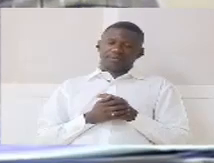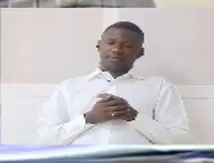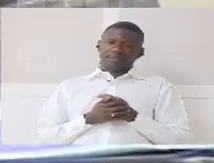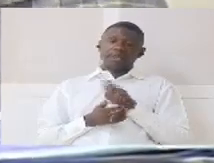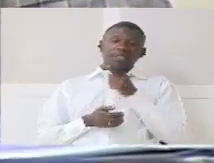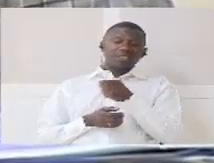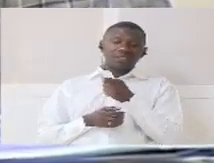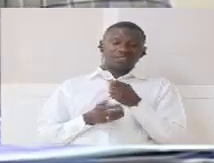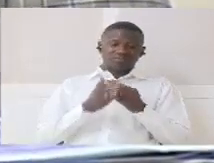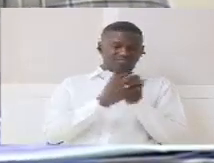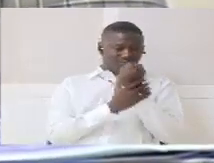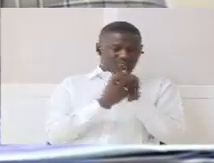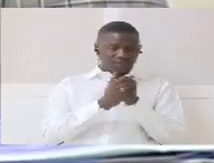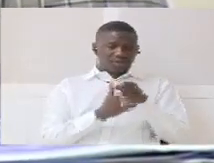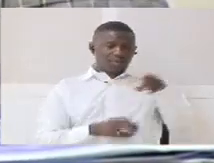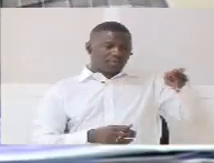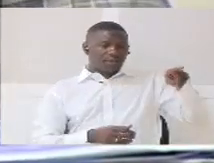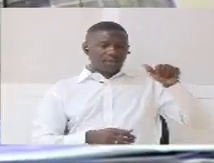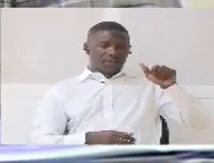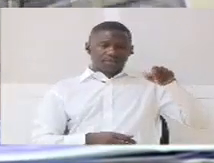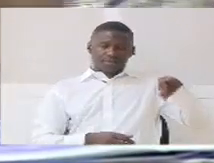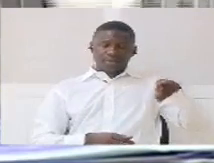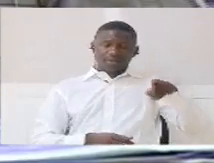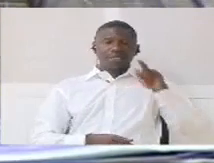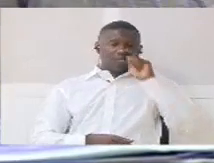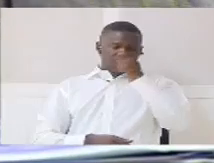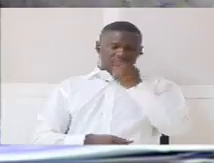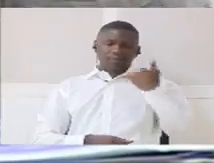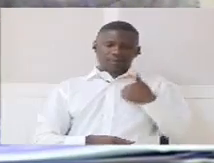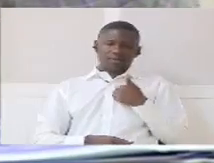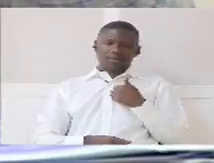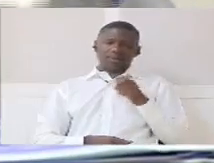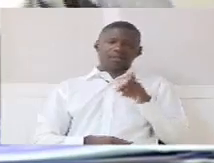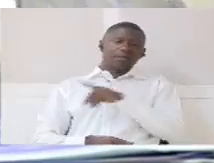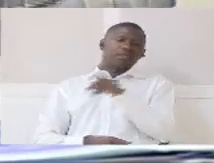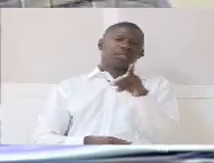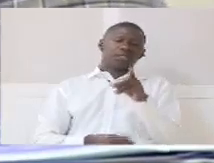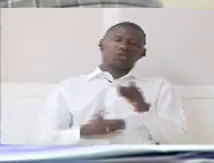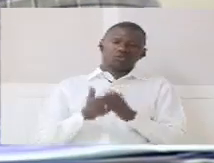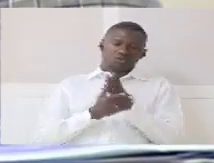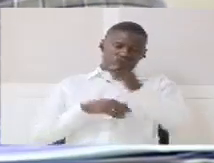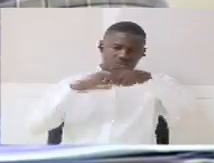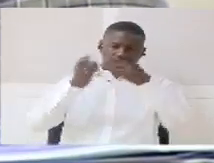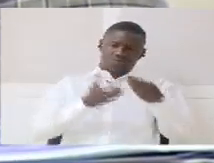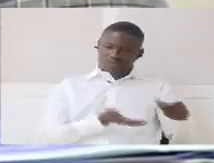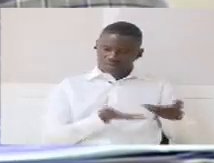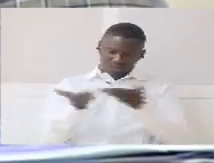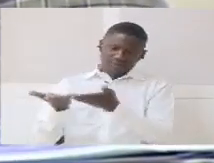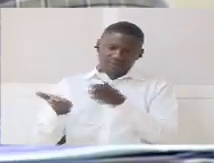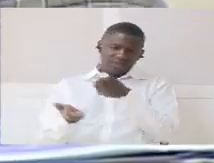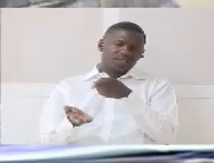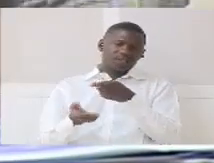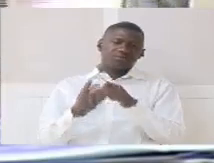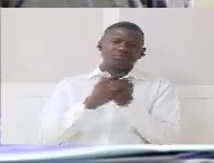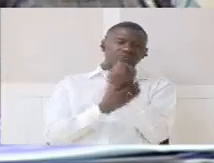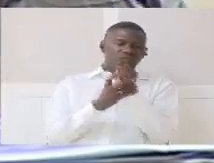the prisoners. They continued to serve them, this PAP, but he continued to like our PAP di la je